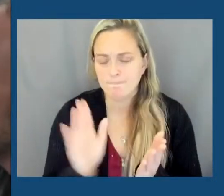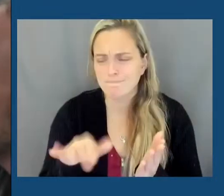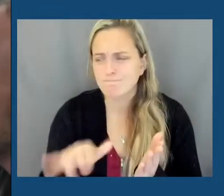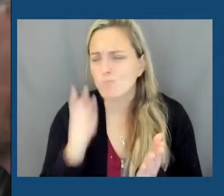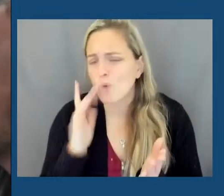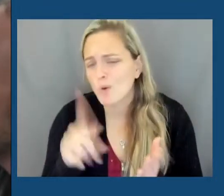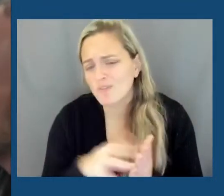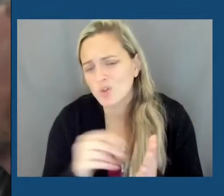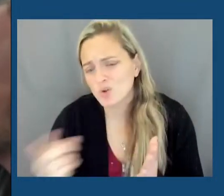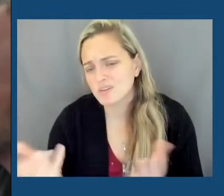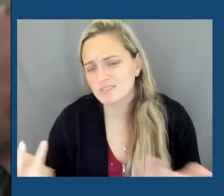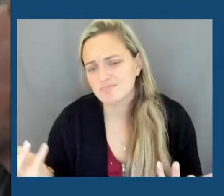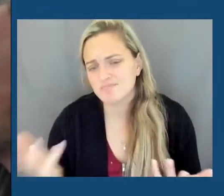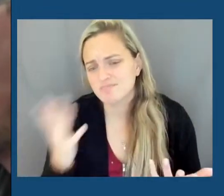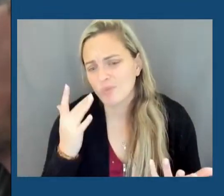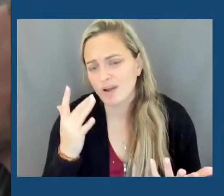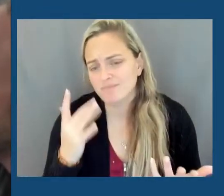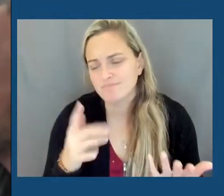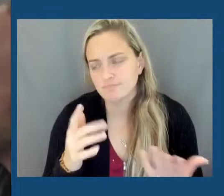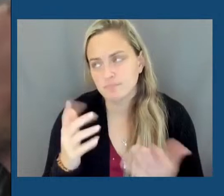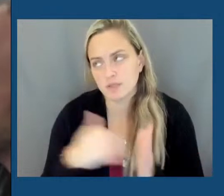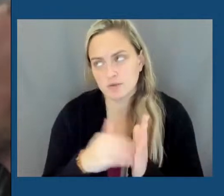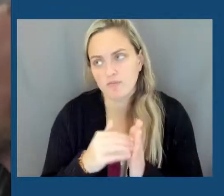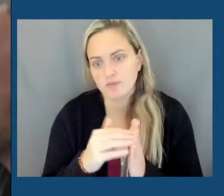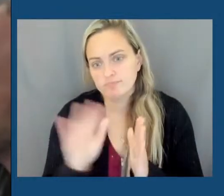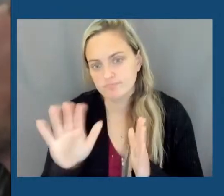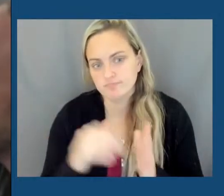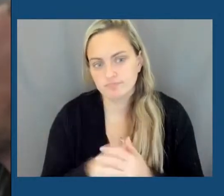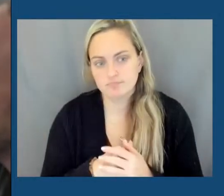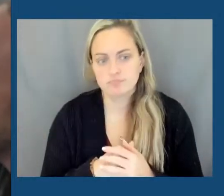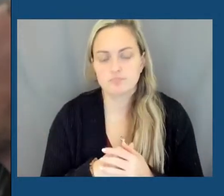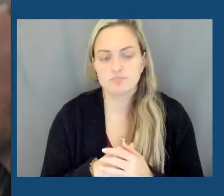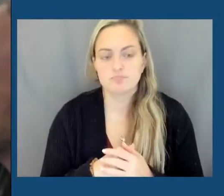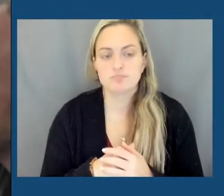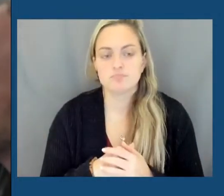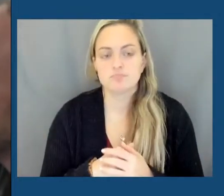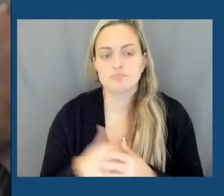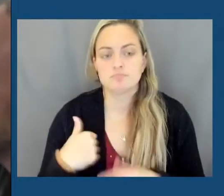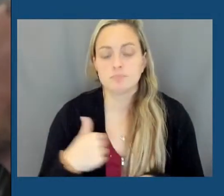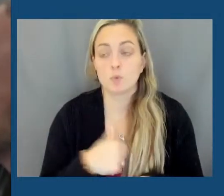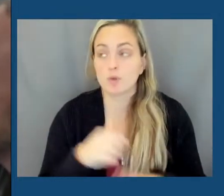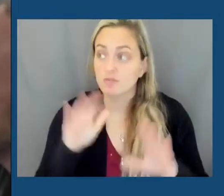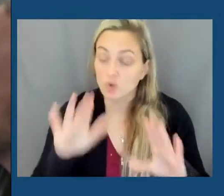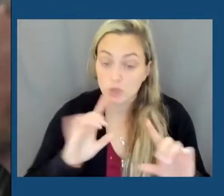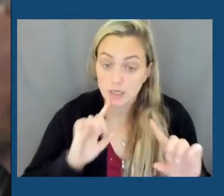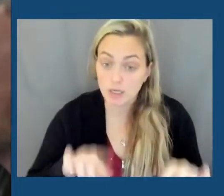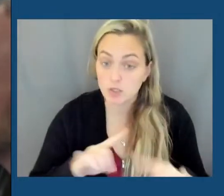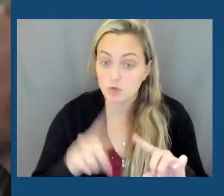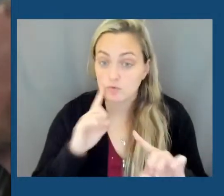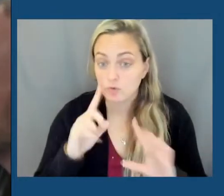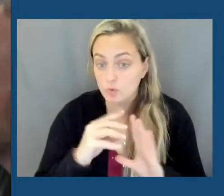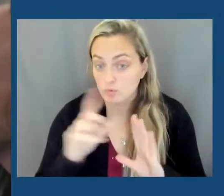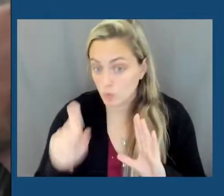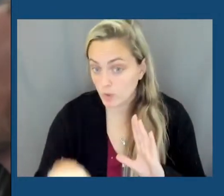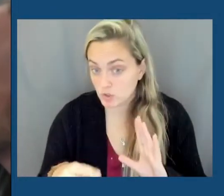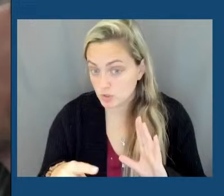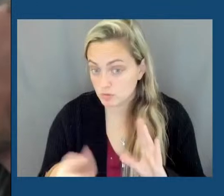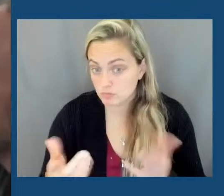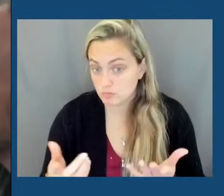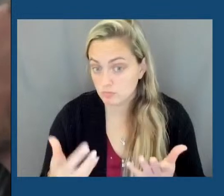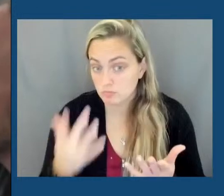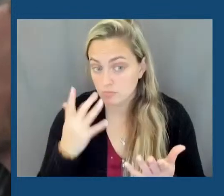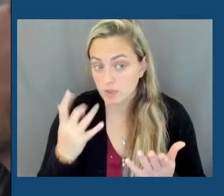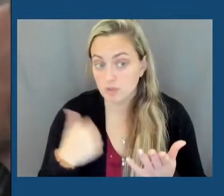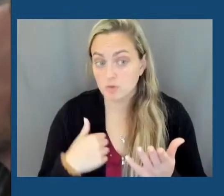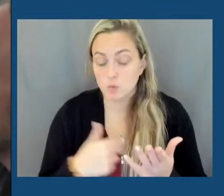learn this, right? I got that a lot. And we have great answers for those questions now, because